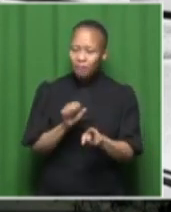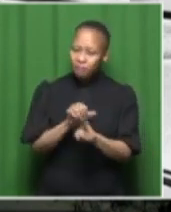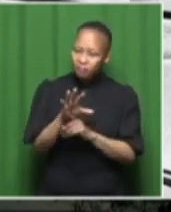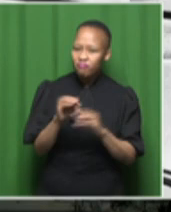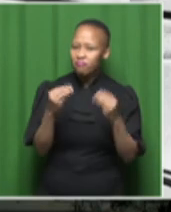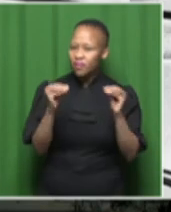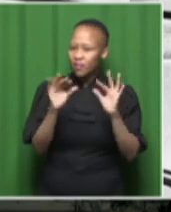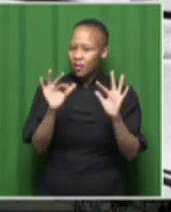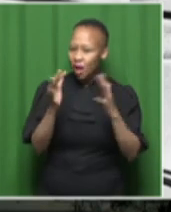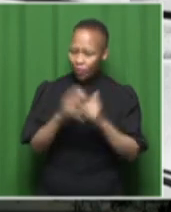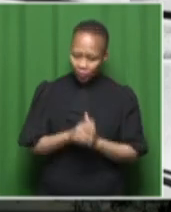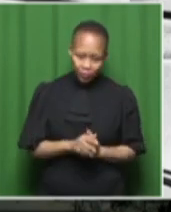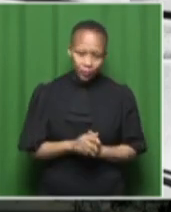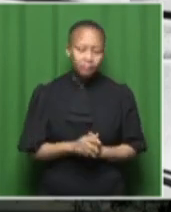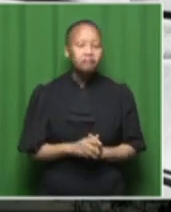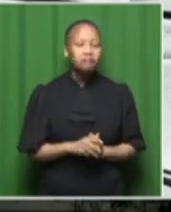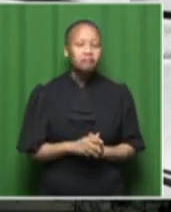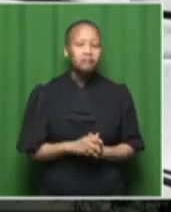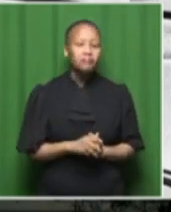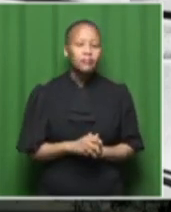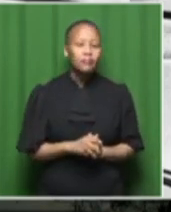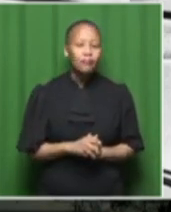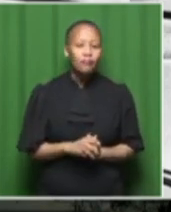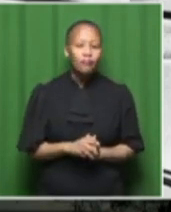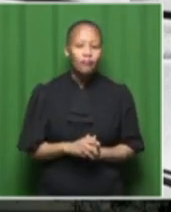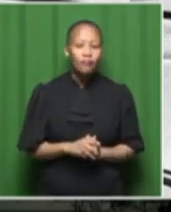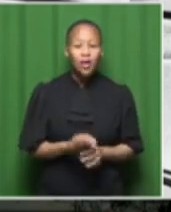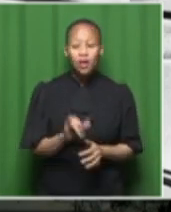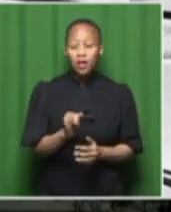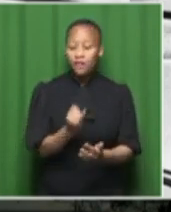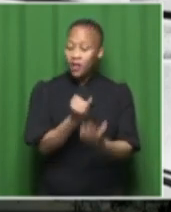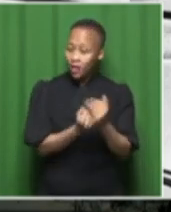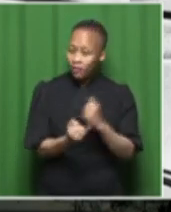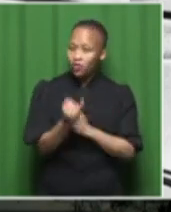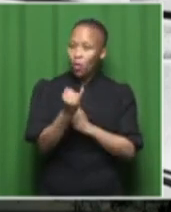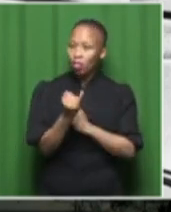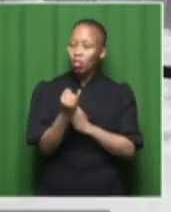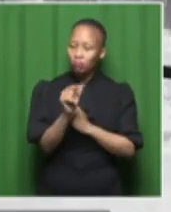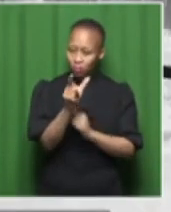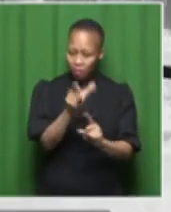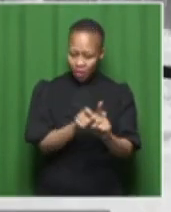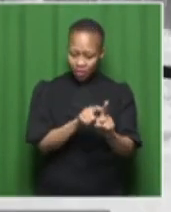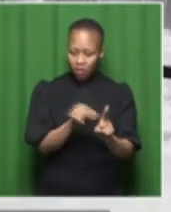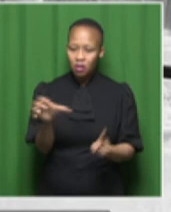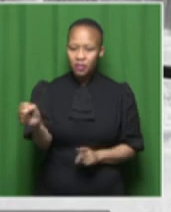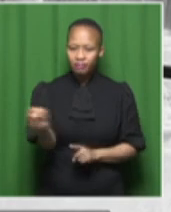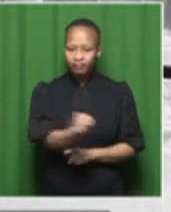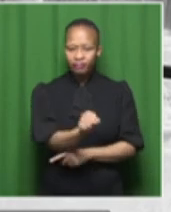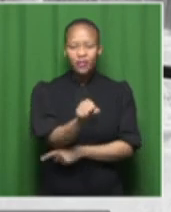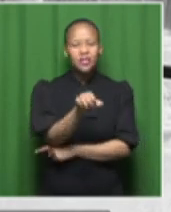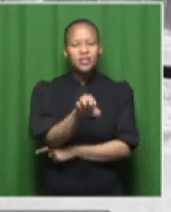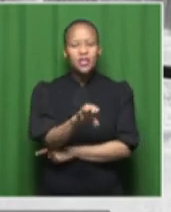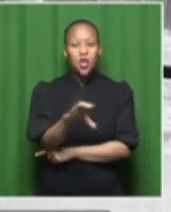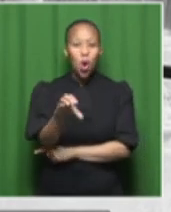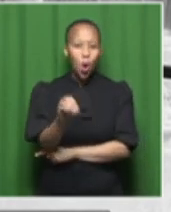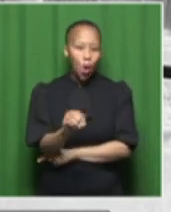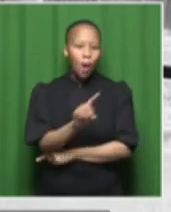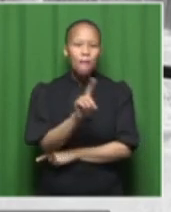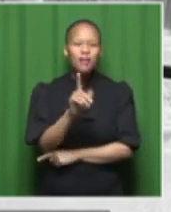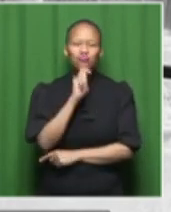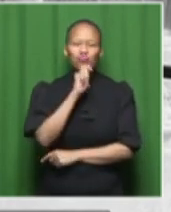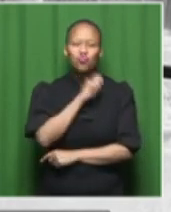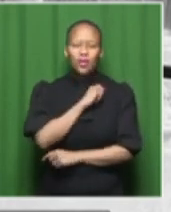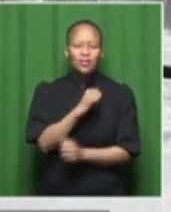Look, I think it's very problematic if individuals are appointed as CEOs and they don't necessarily have the trust and